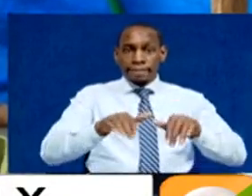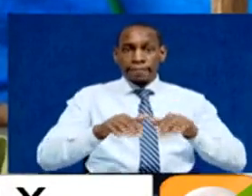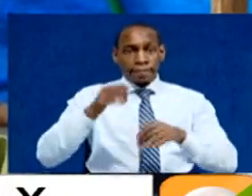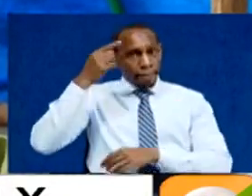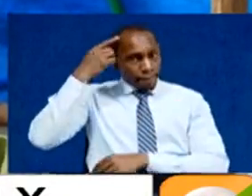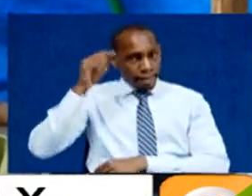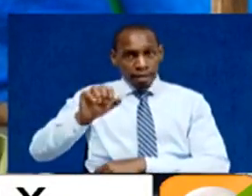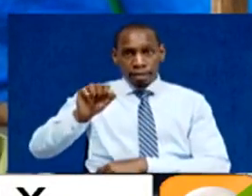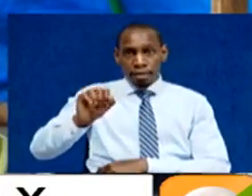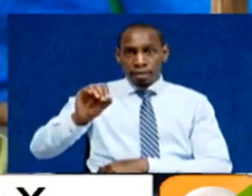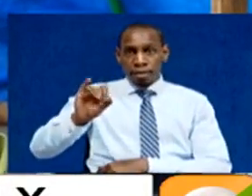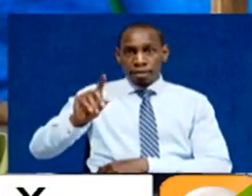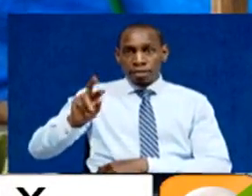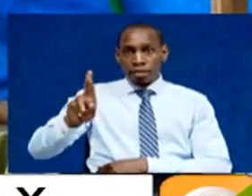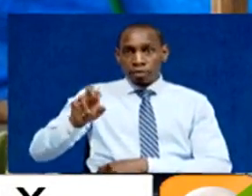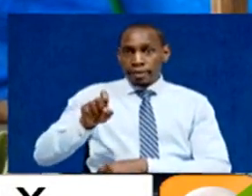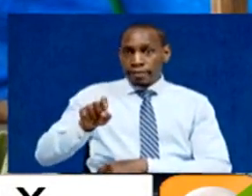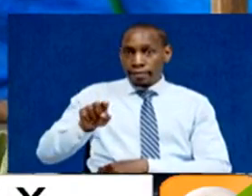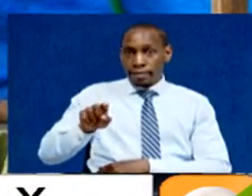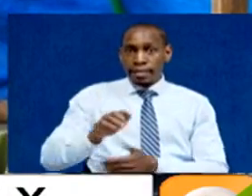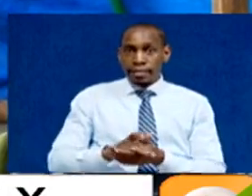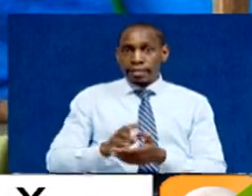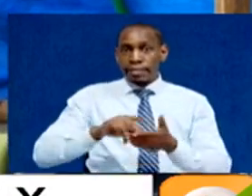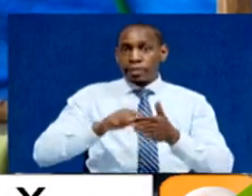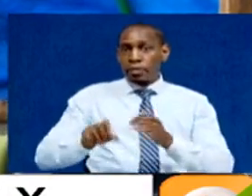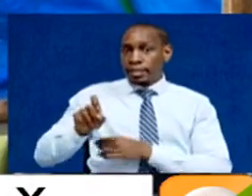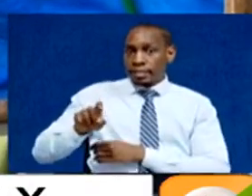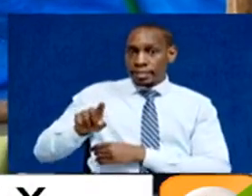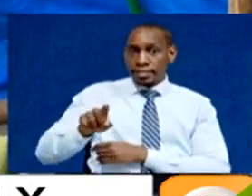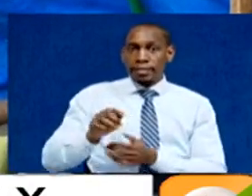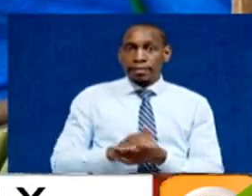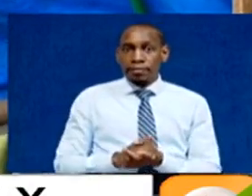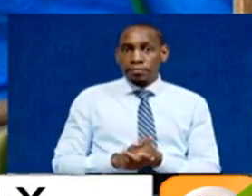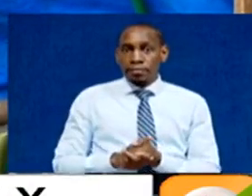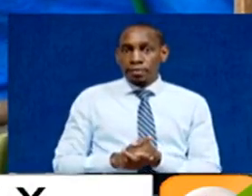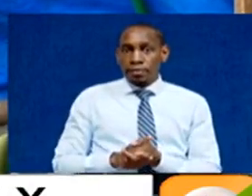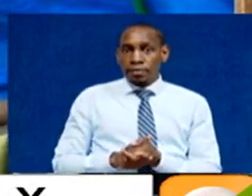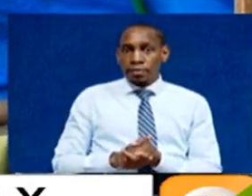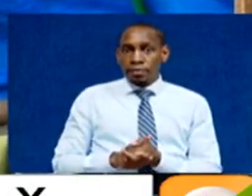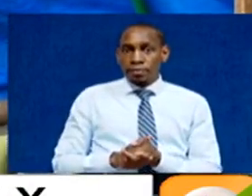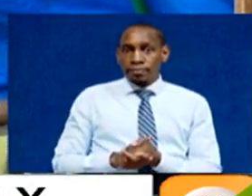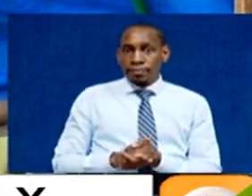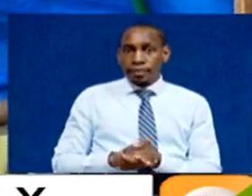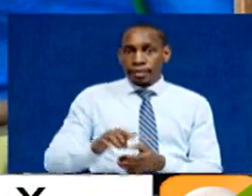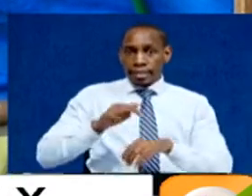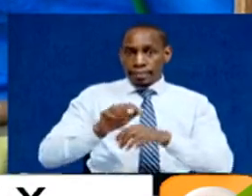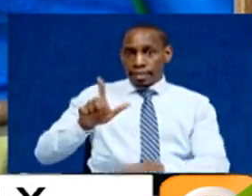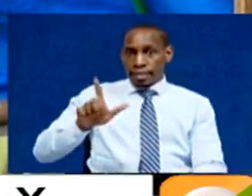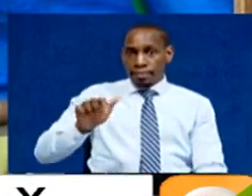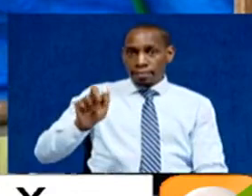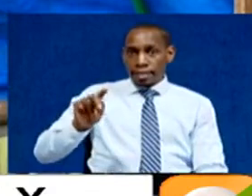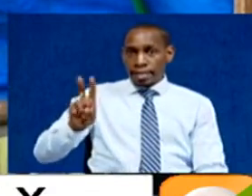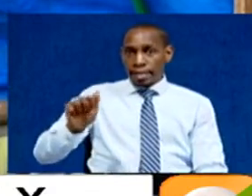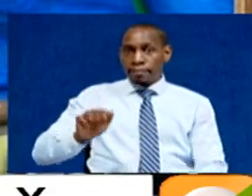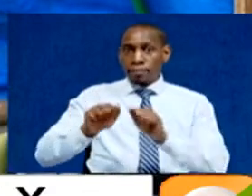the black soldier flies. Black soldier fly is a type of an insect whose worm, the worm stage or the larva stage,